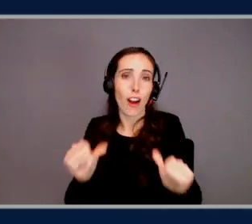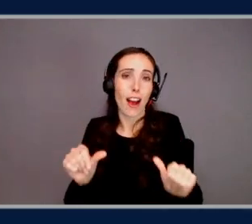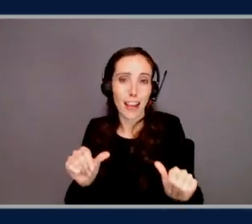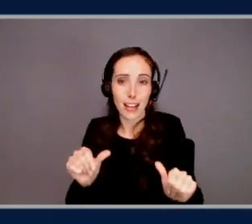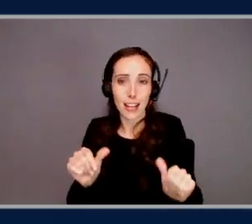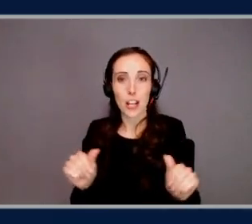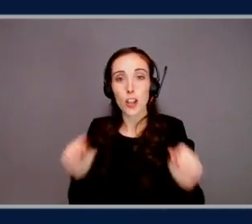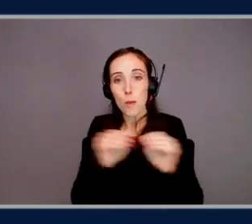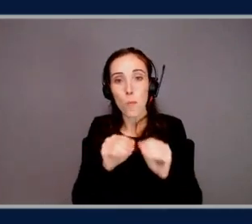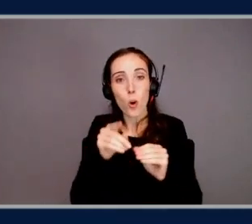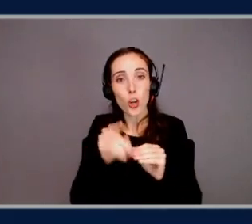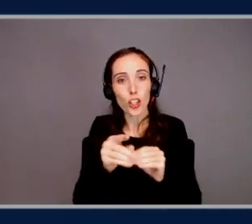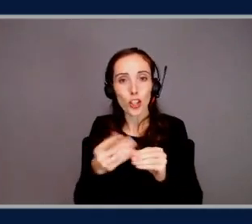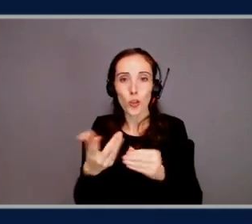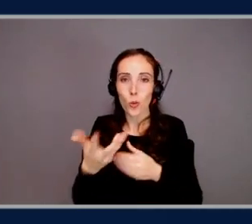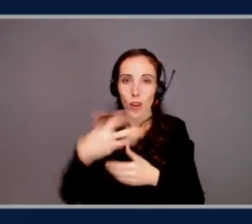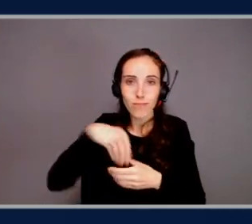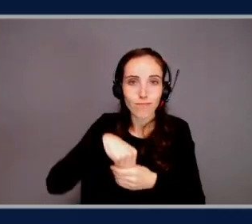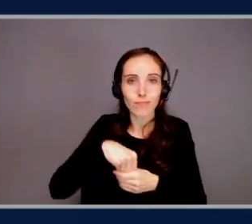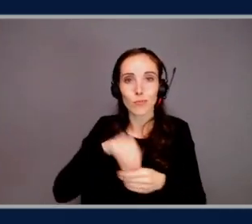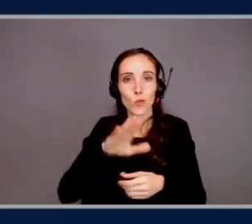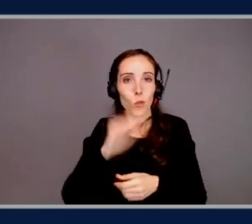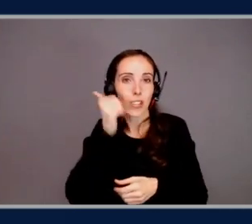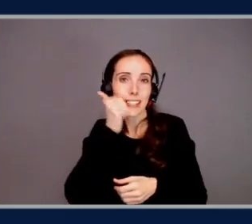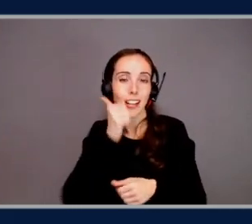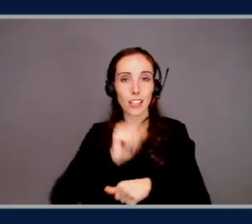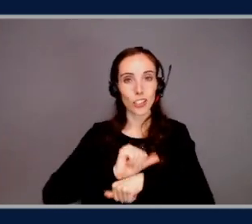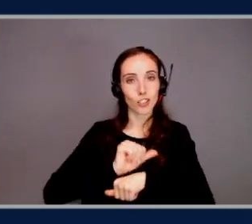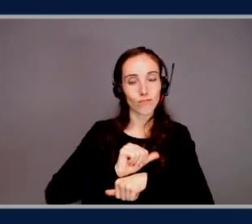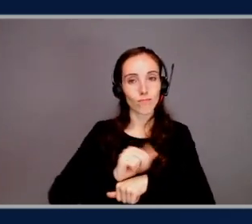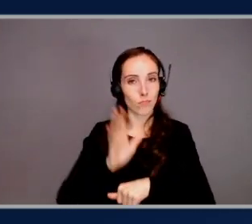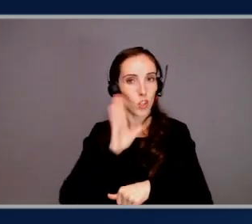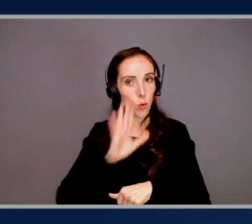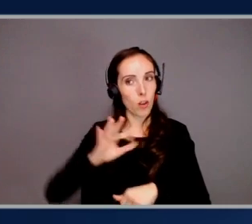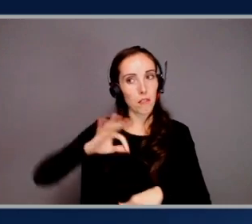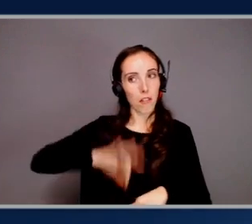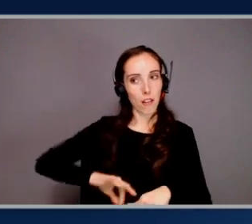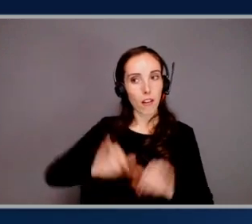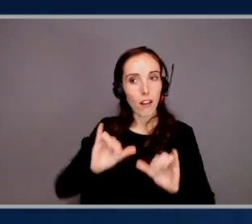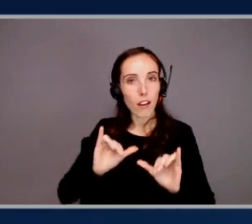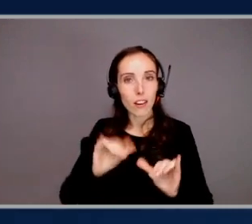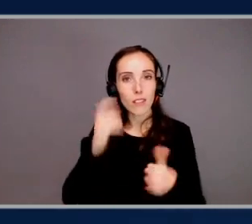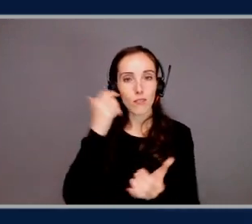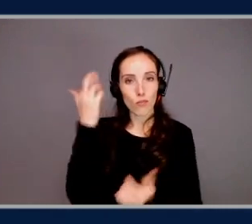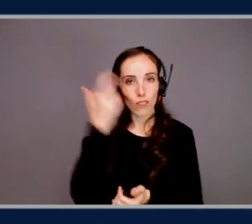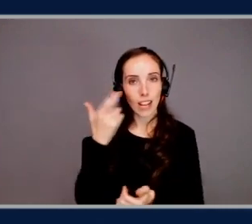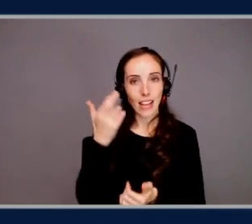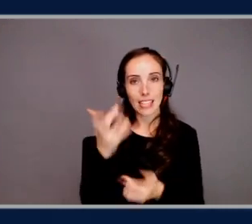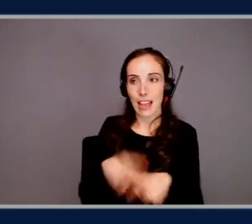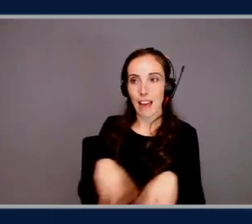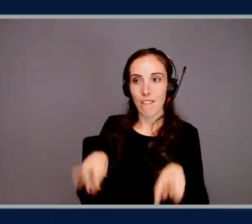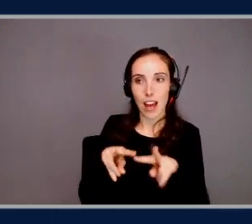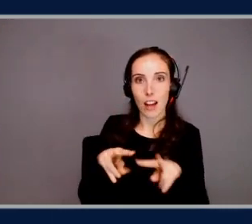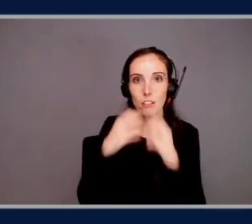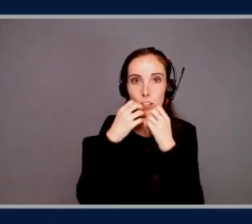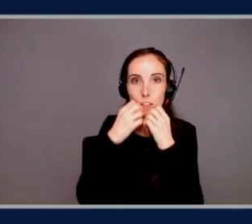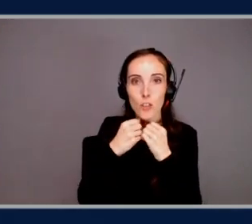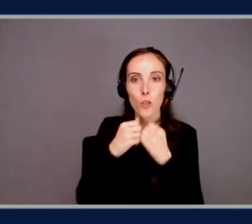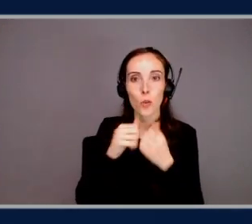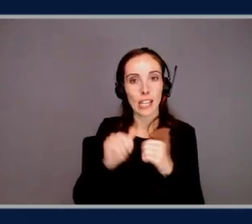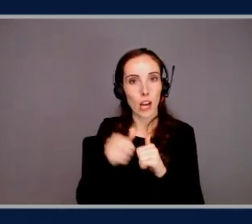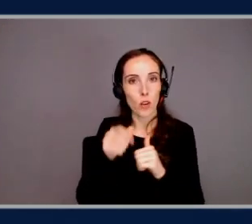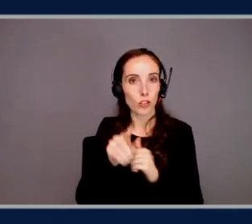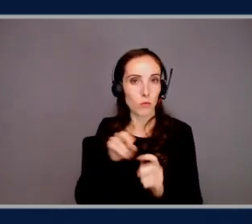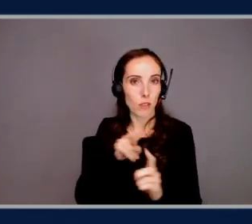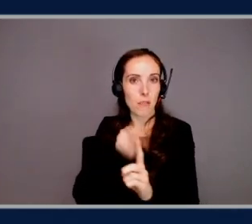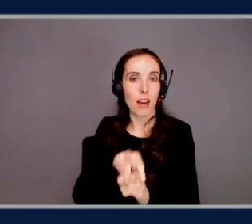what you do in your daily job, the more you will end up using it, and so you'll find value in how you apply it. And I think that's probably the other most important thing. Do you want to add something, Nathan?